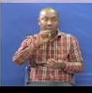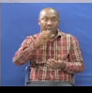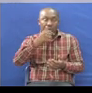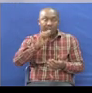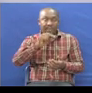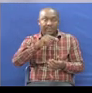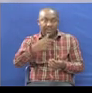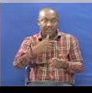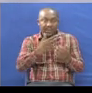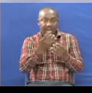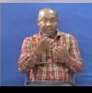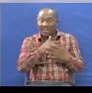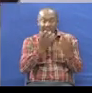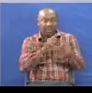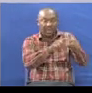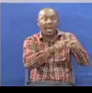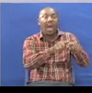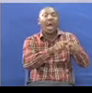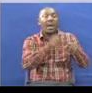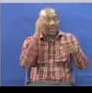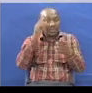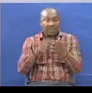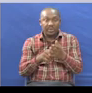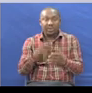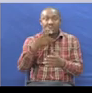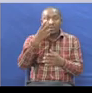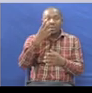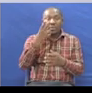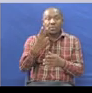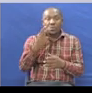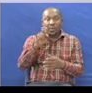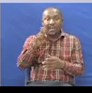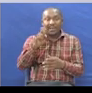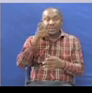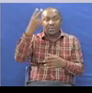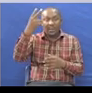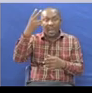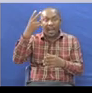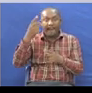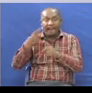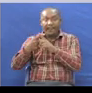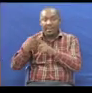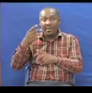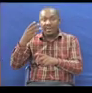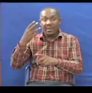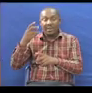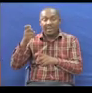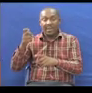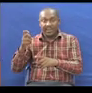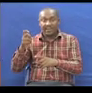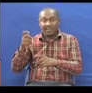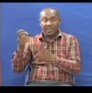plus 3x is equal to 0. There is also its way of factorizing this type. But today we shall have the